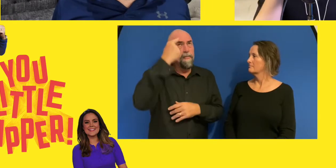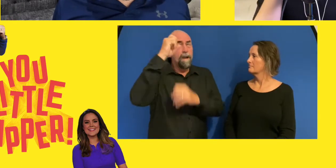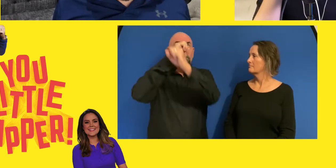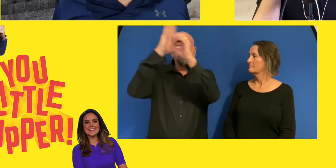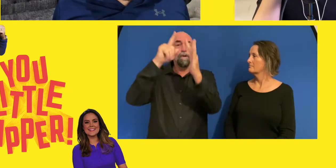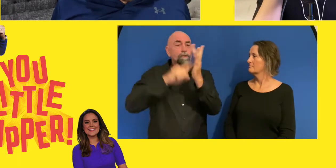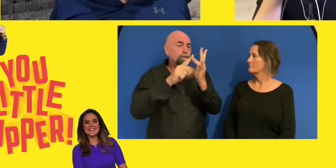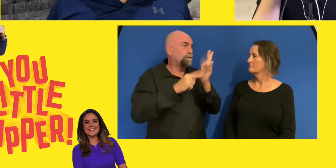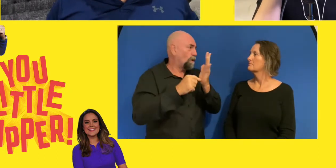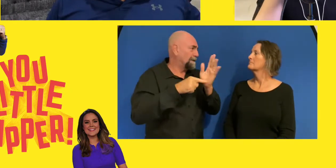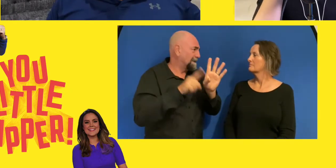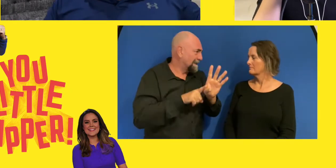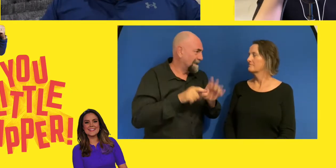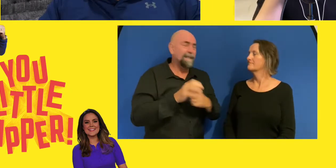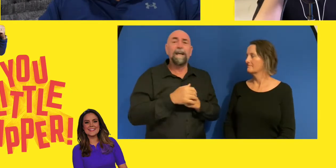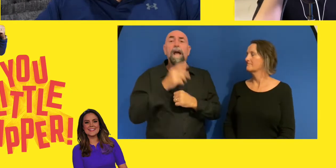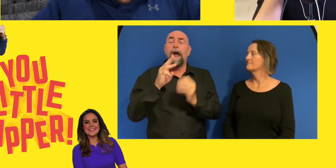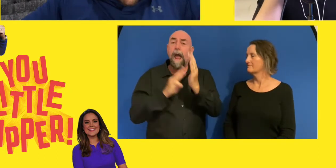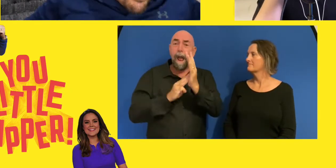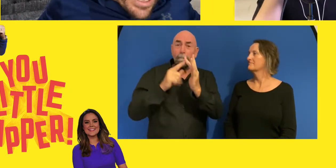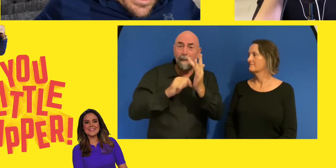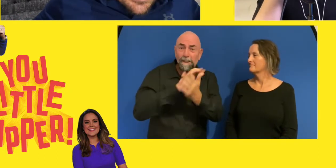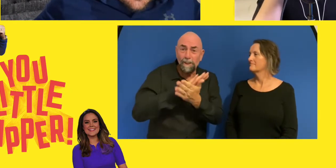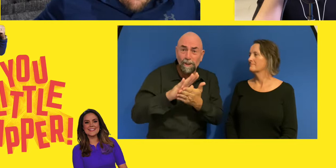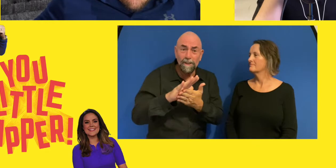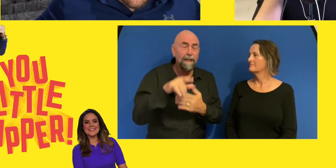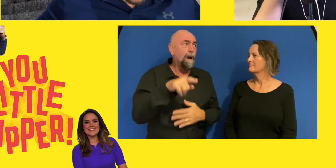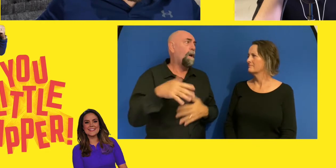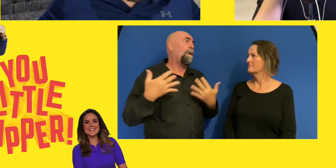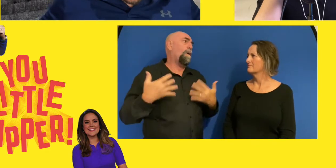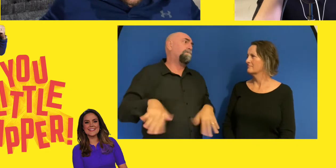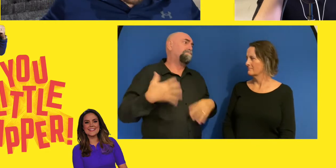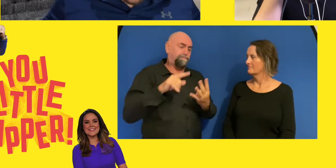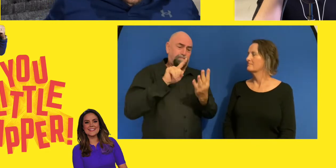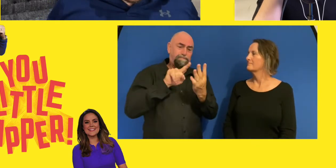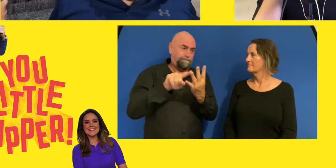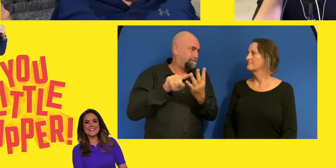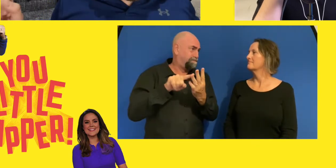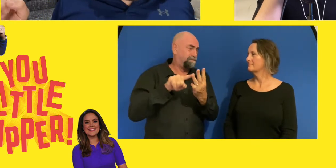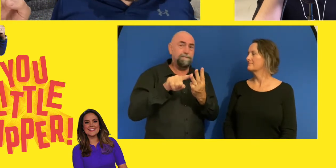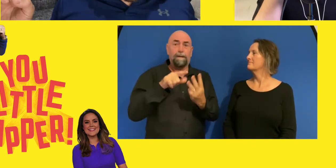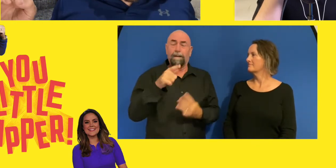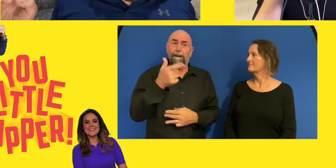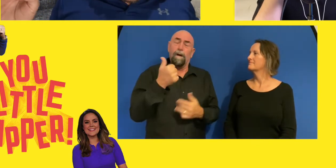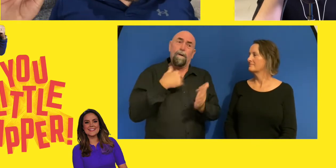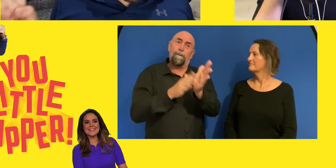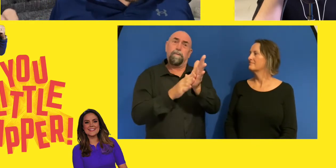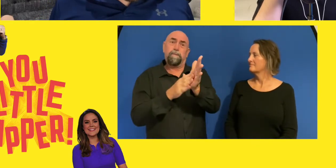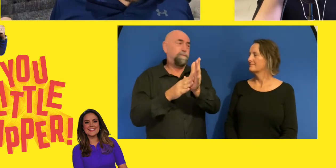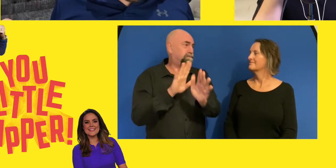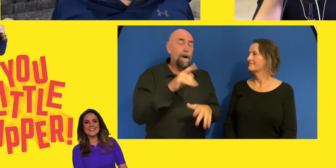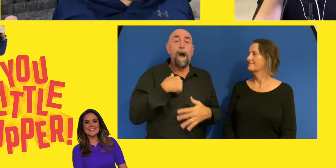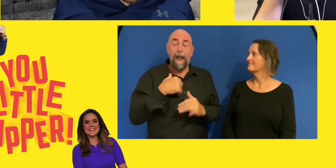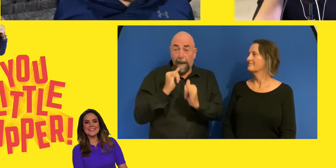to yesterday. Mitch had a miraculous effort to stay up. And at the